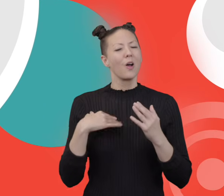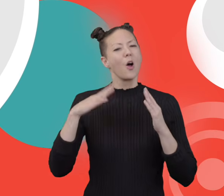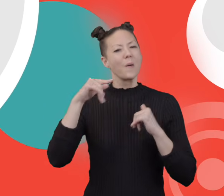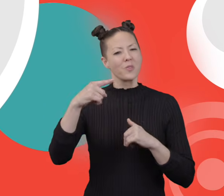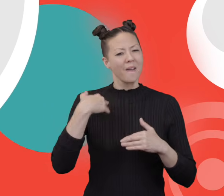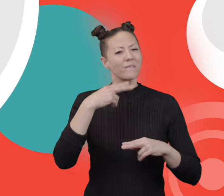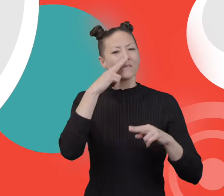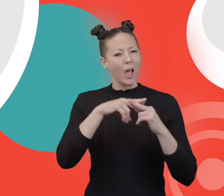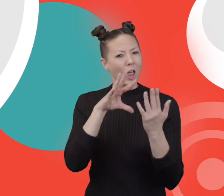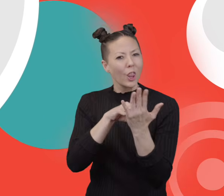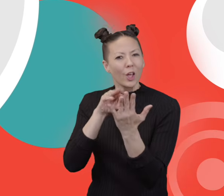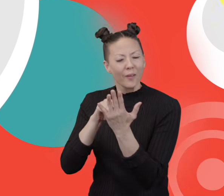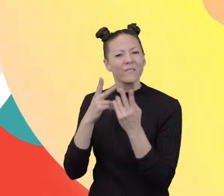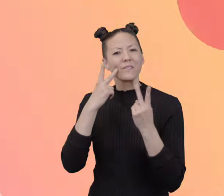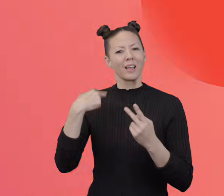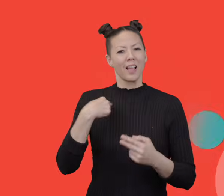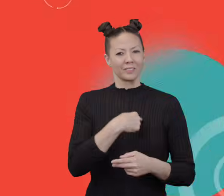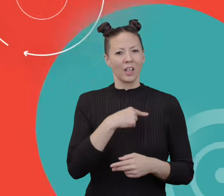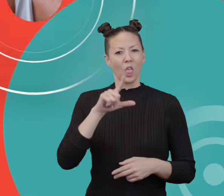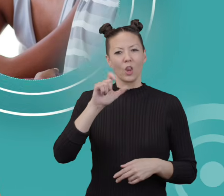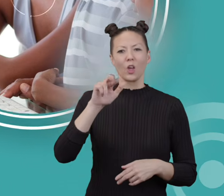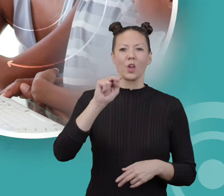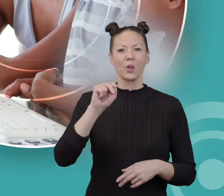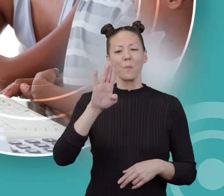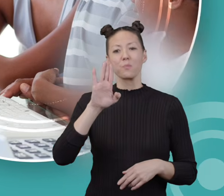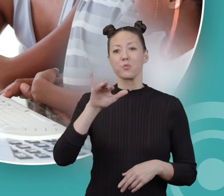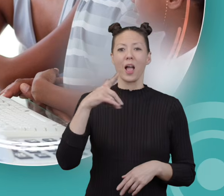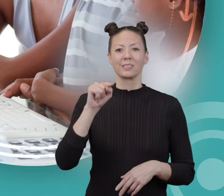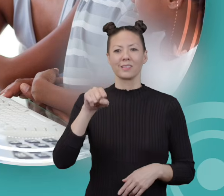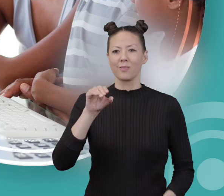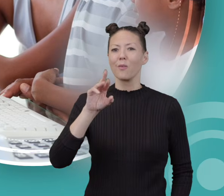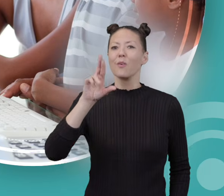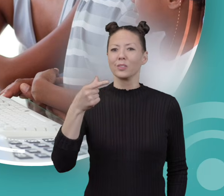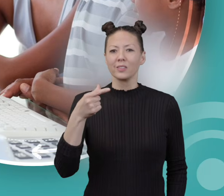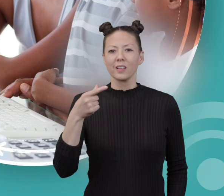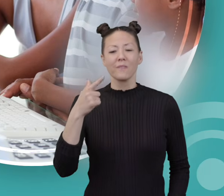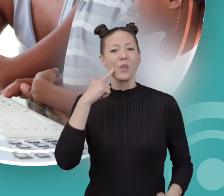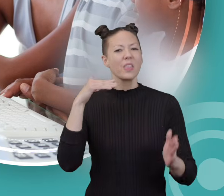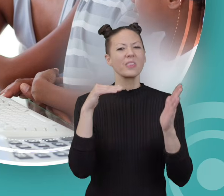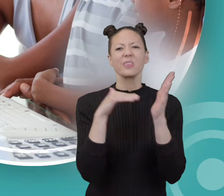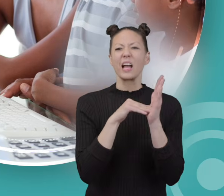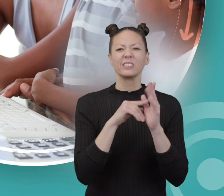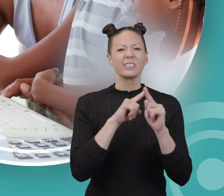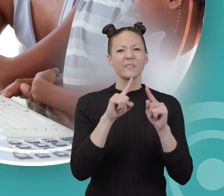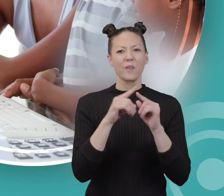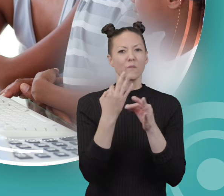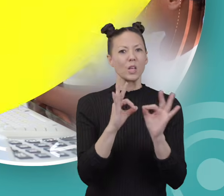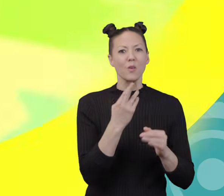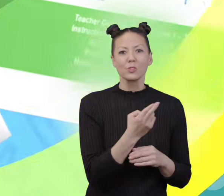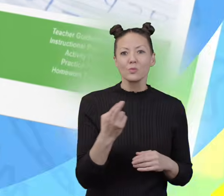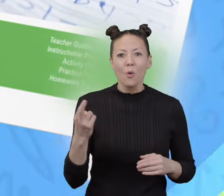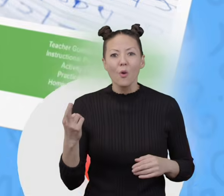learning with us. Visit us at learnbright.org for thousands of free